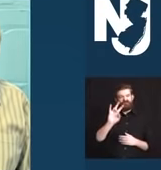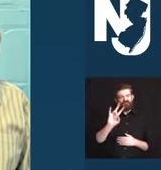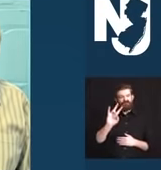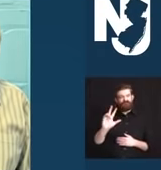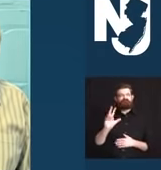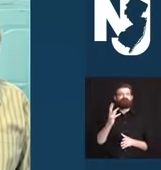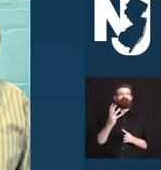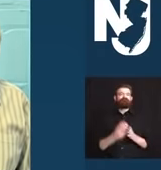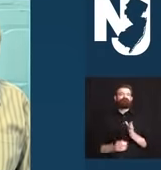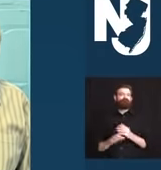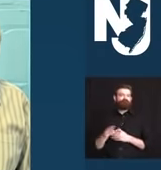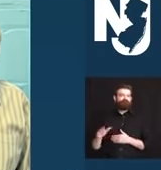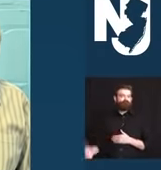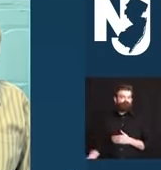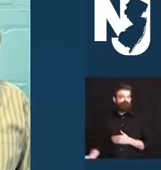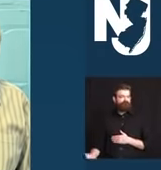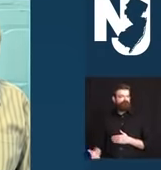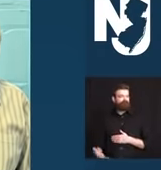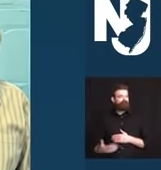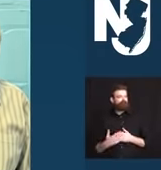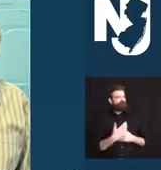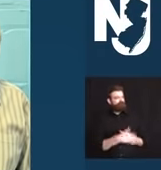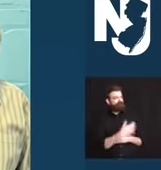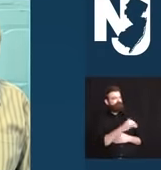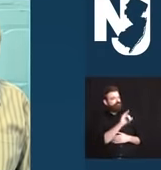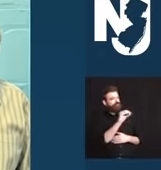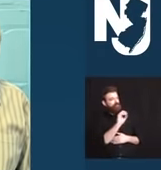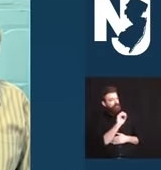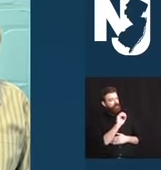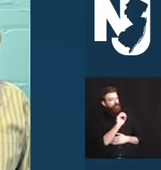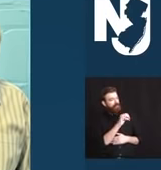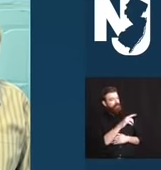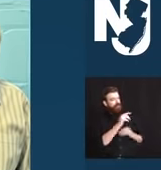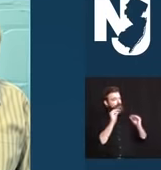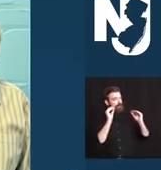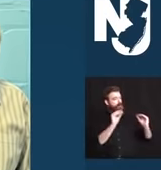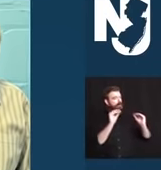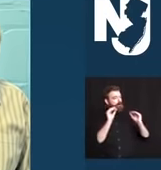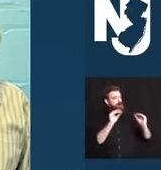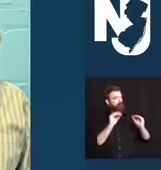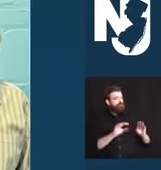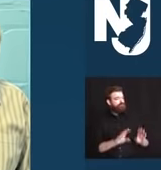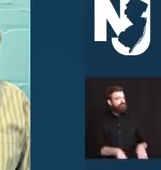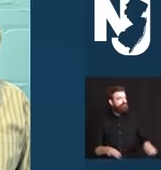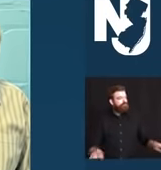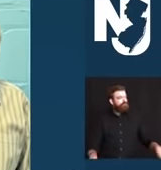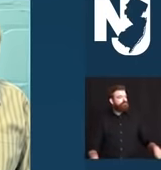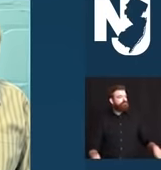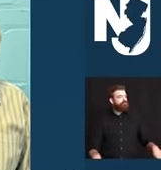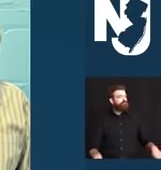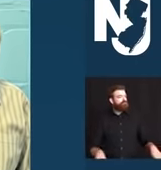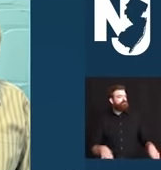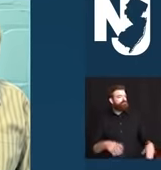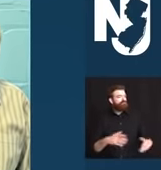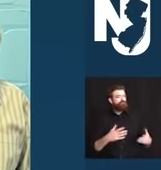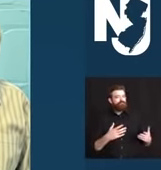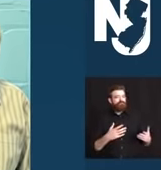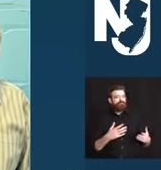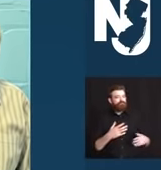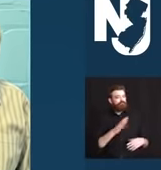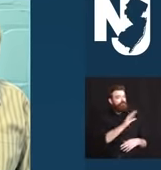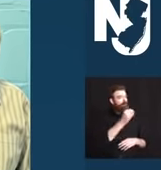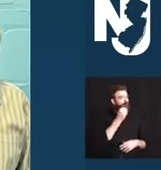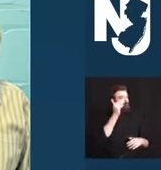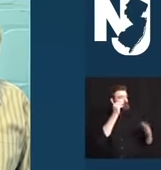for your years of dedication to the youth of West Orange. You made your hometown and all of us in this state very proud. May God